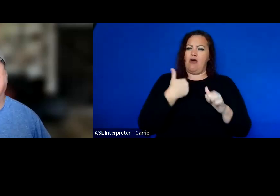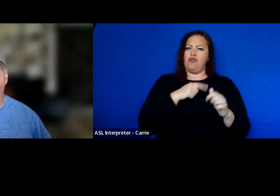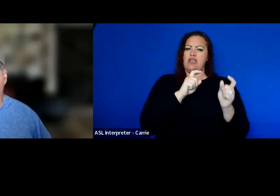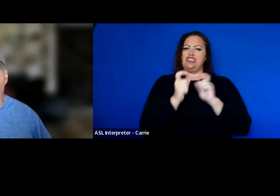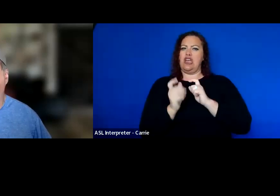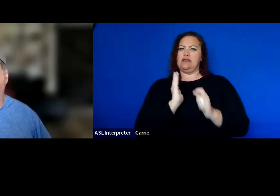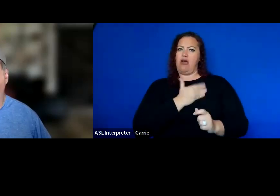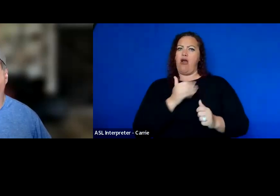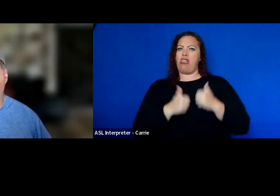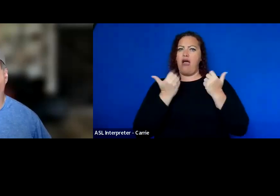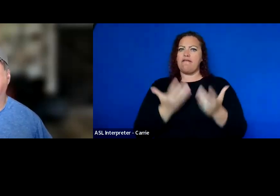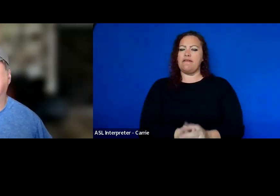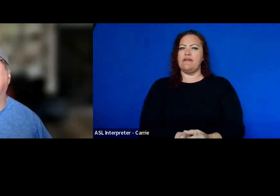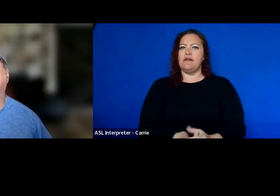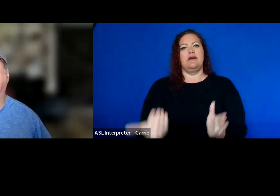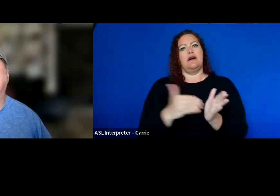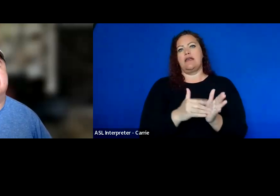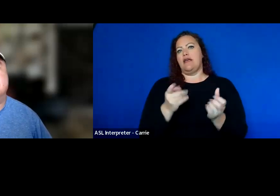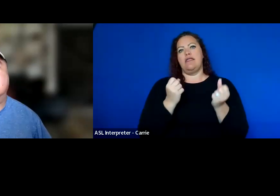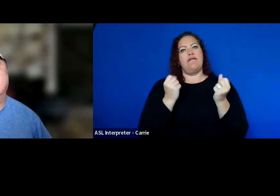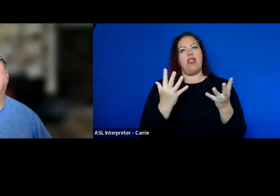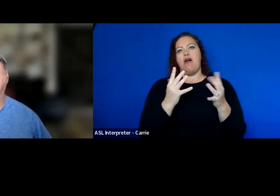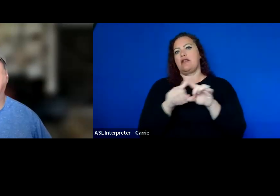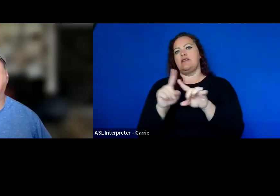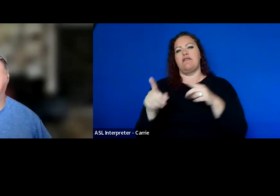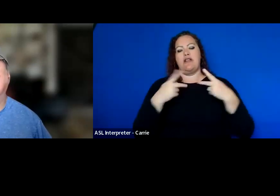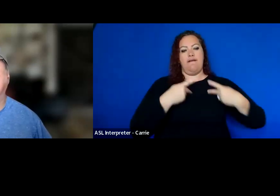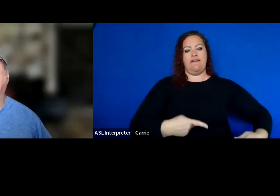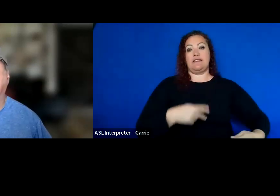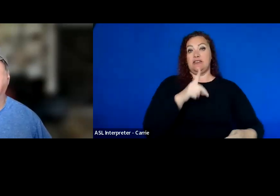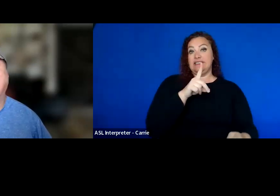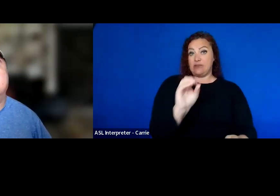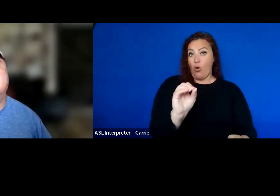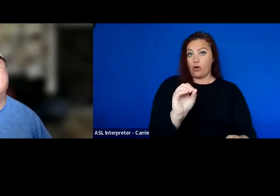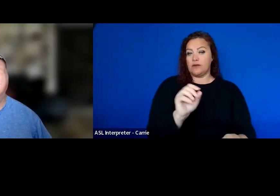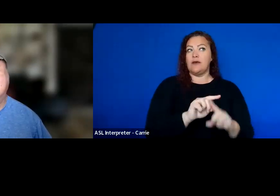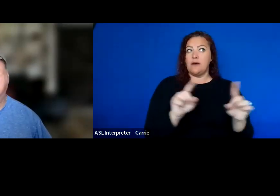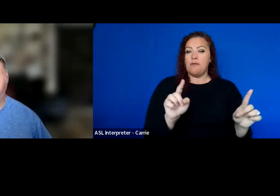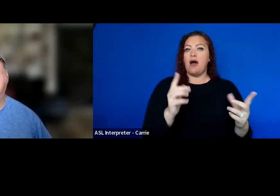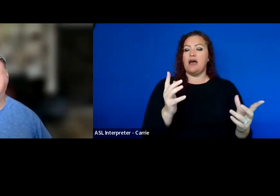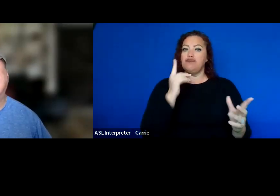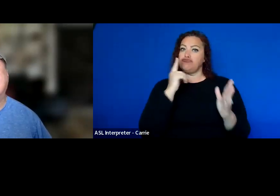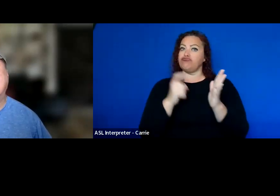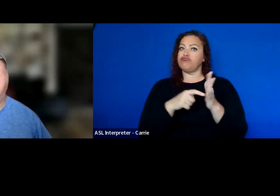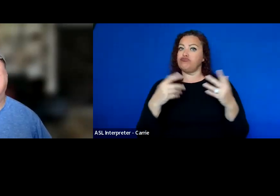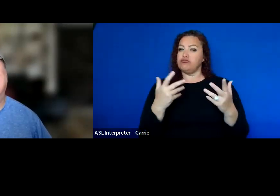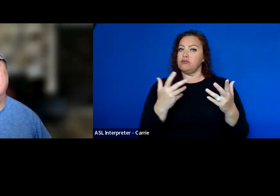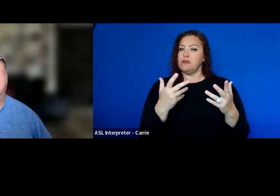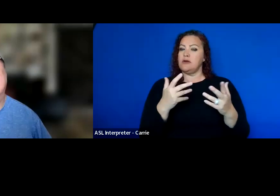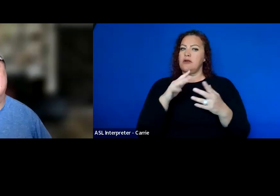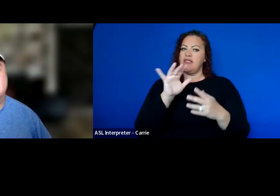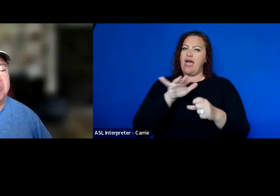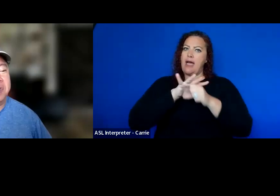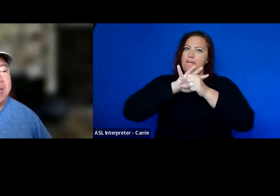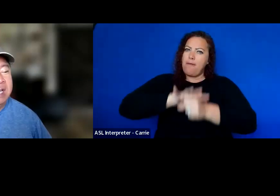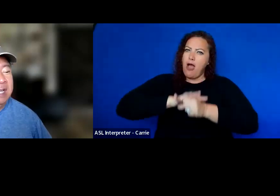lifespan. So again, there's a lot of different physical disorders, but notably the pressure and